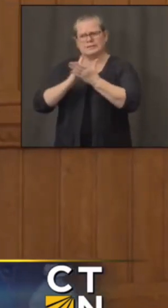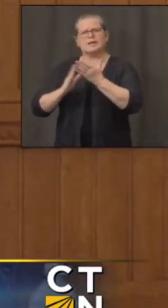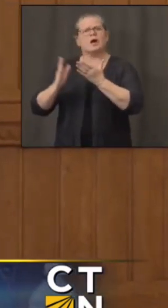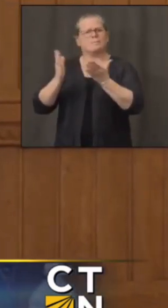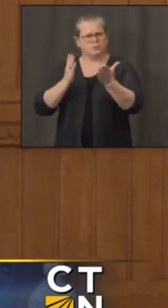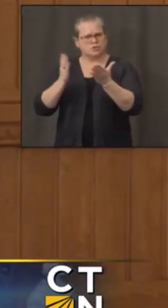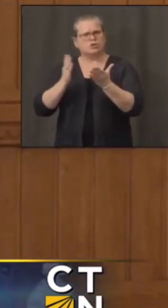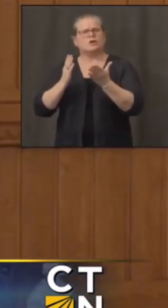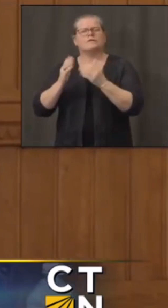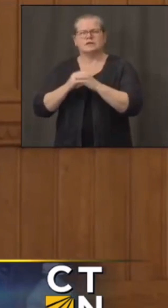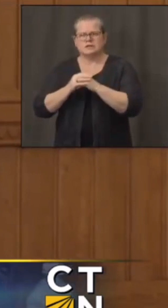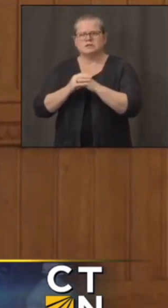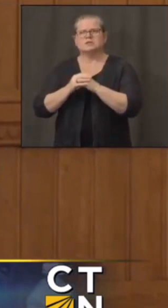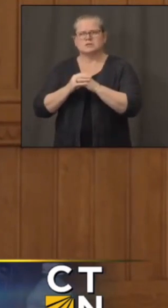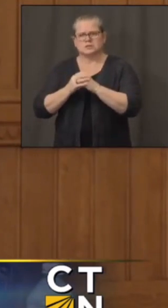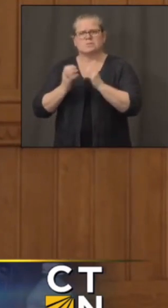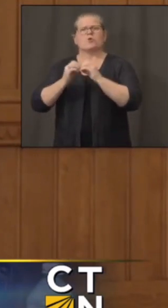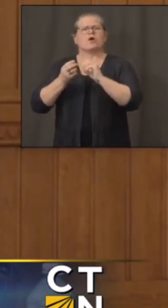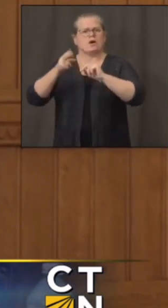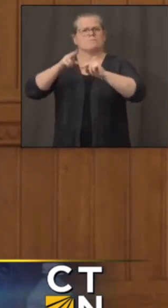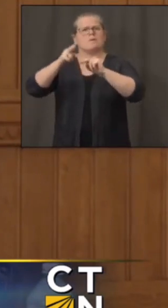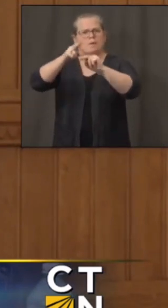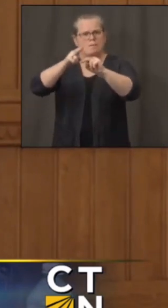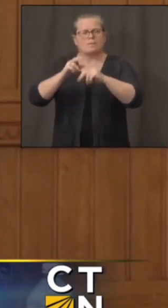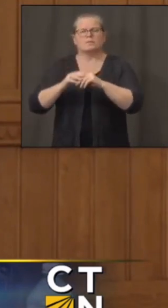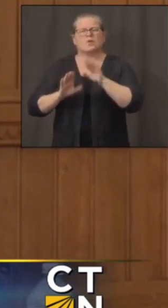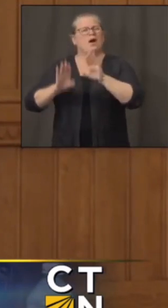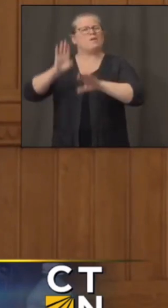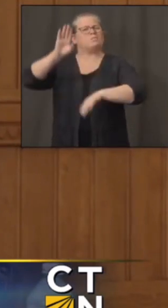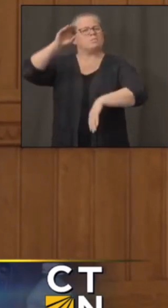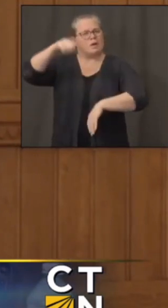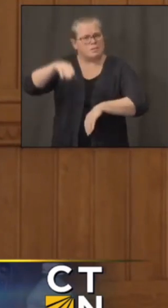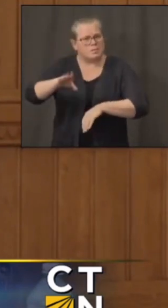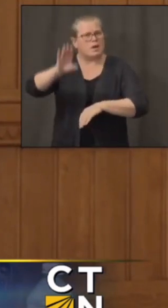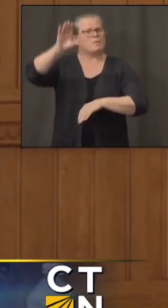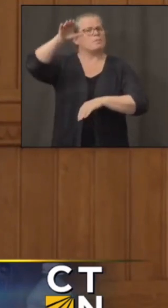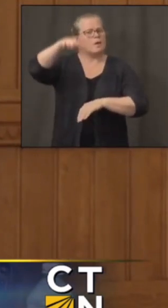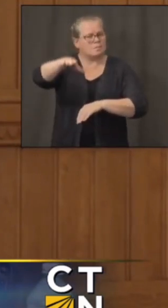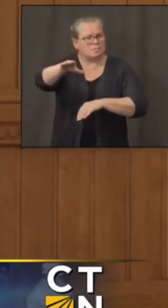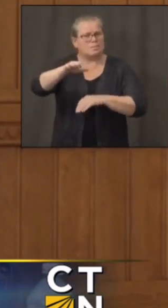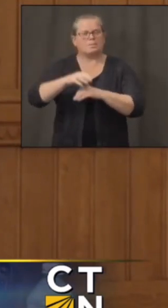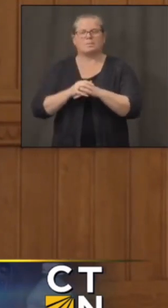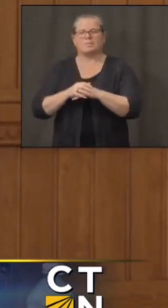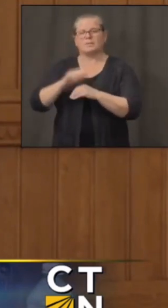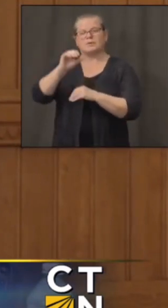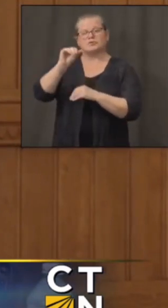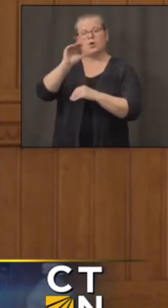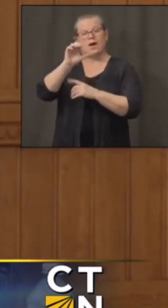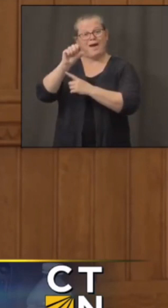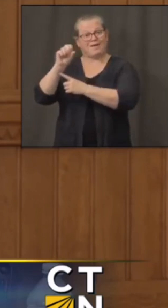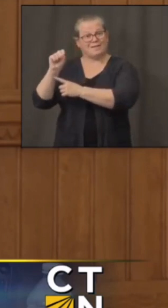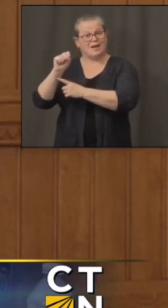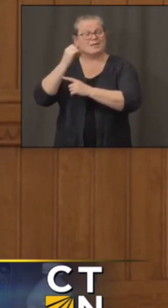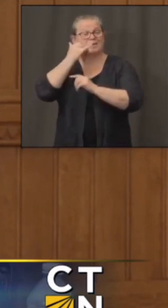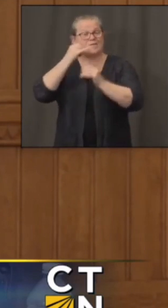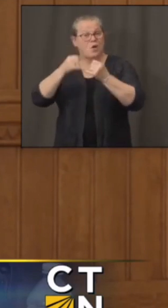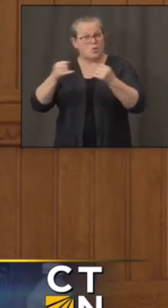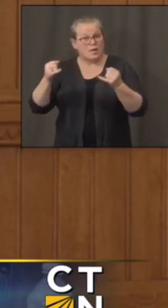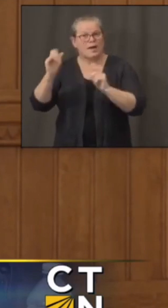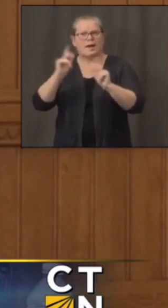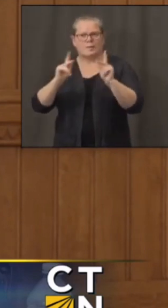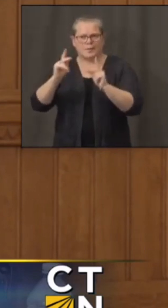ebbed and flowed. So our access line has continued to get some calls. People